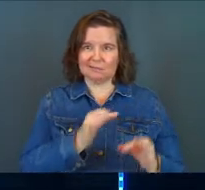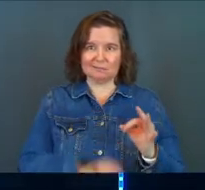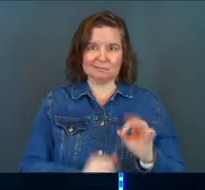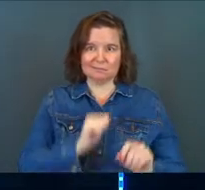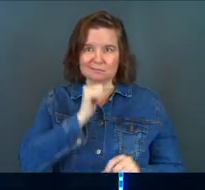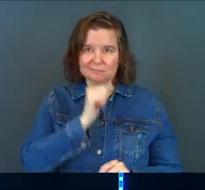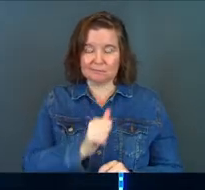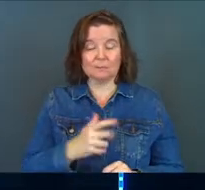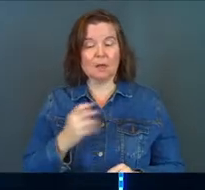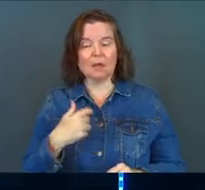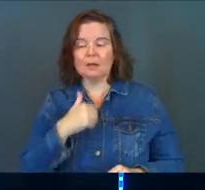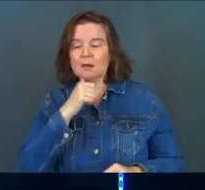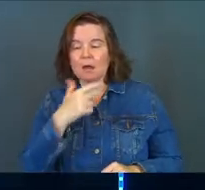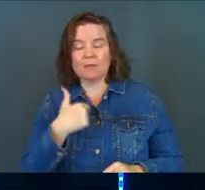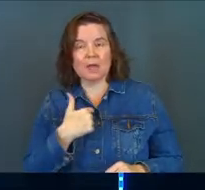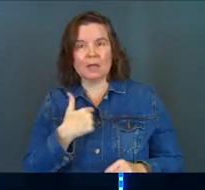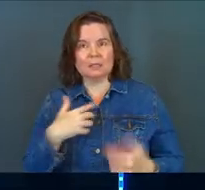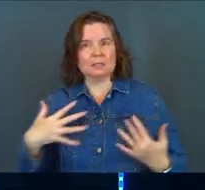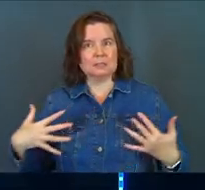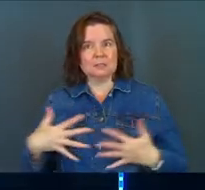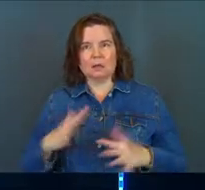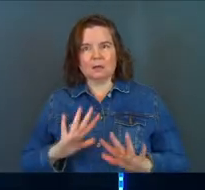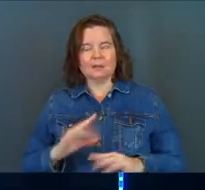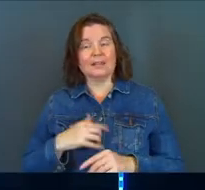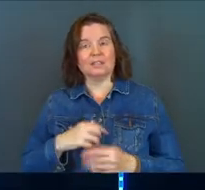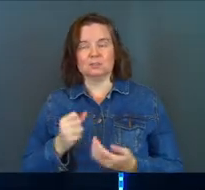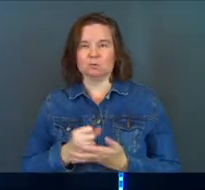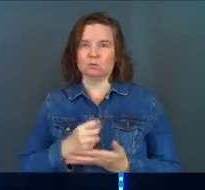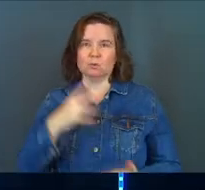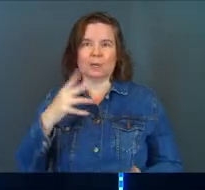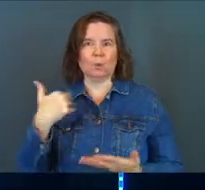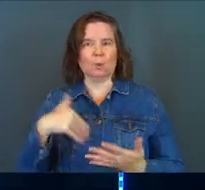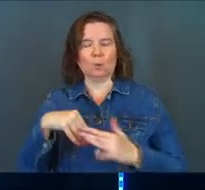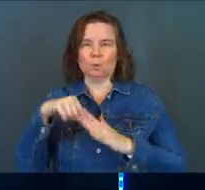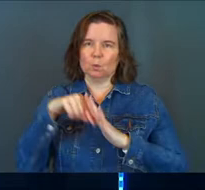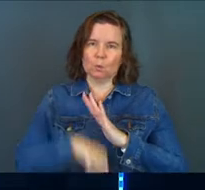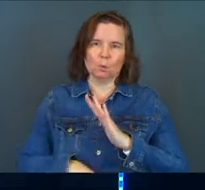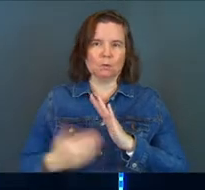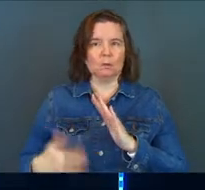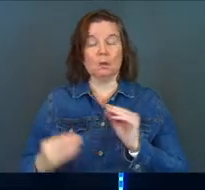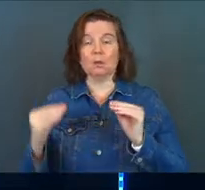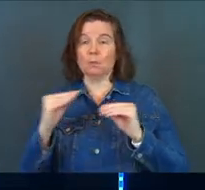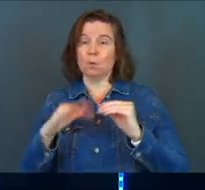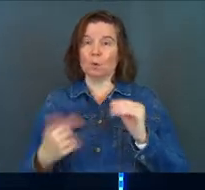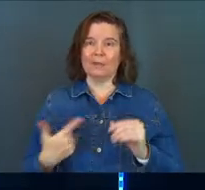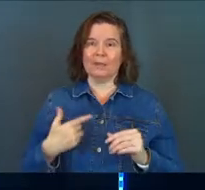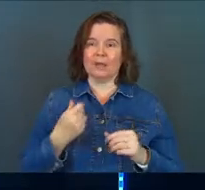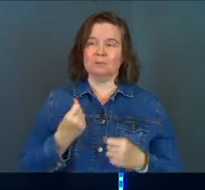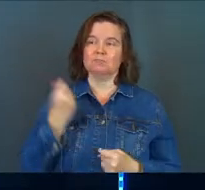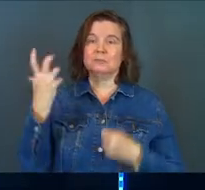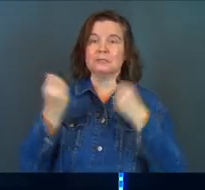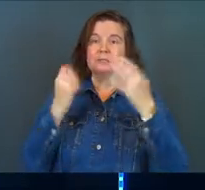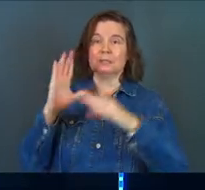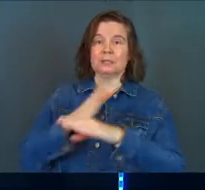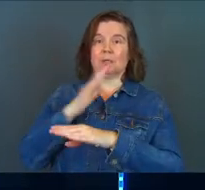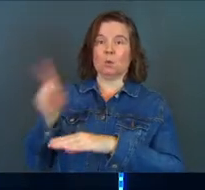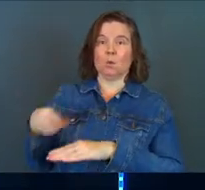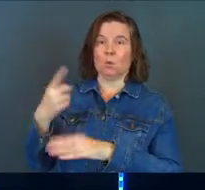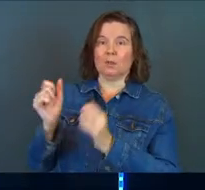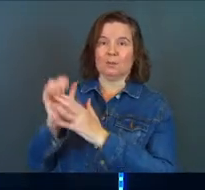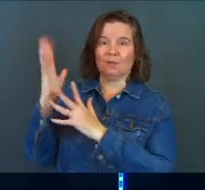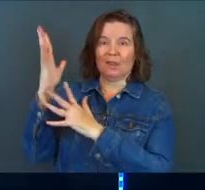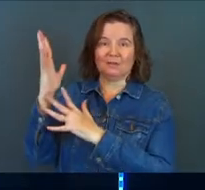And it's not that it's intimidating, it's that it's rich. There's more than just singing in